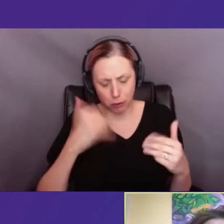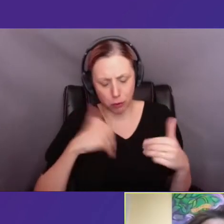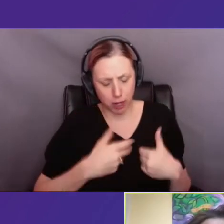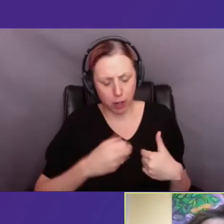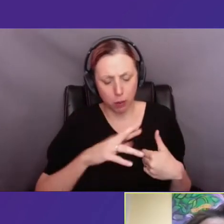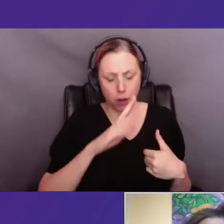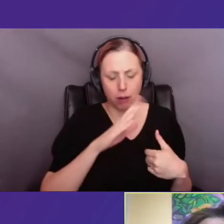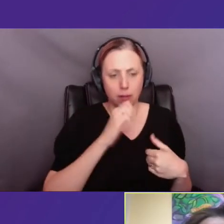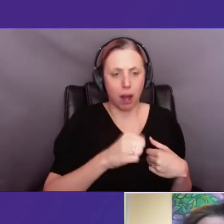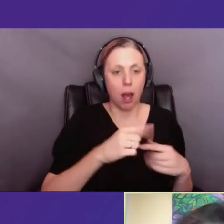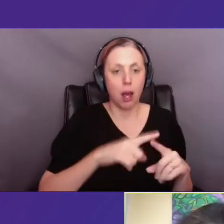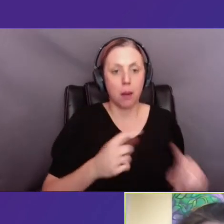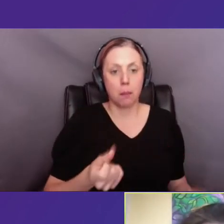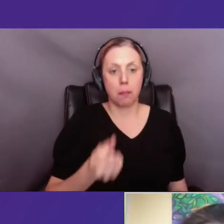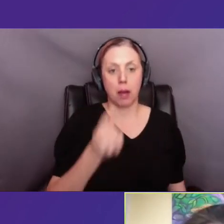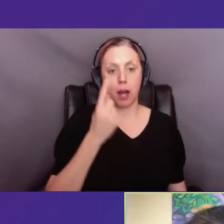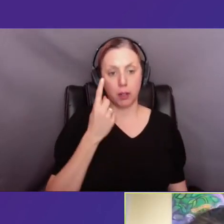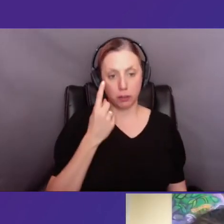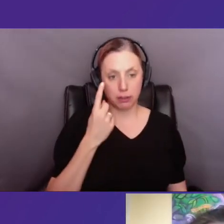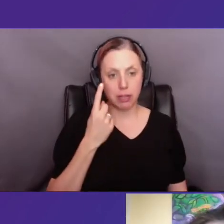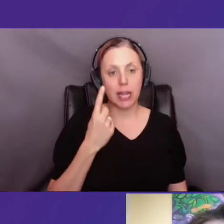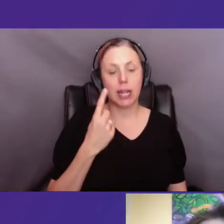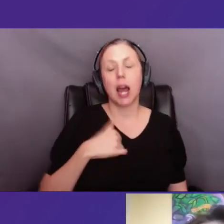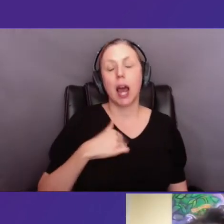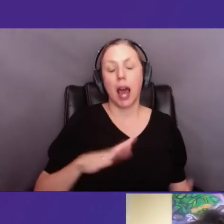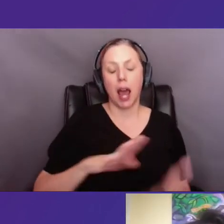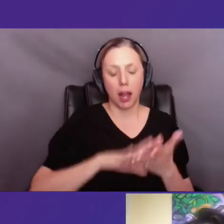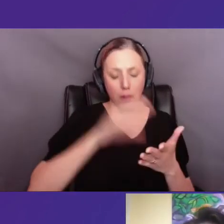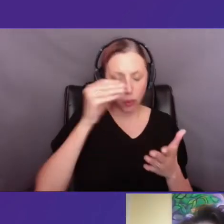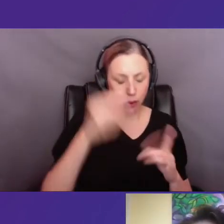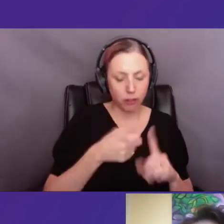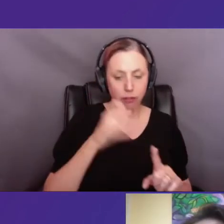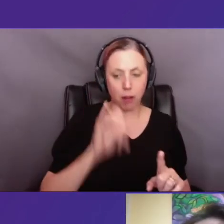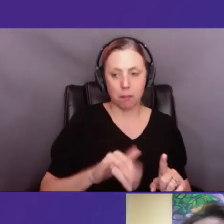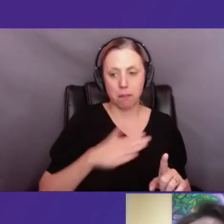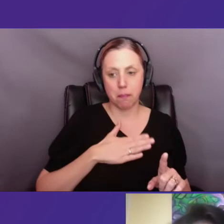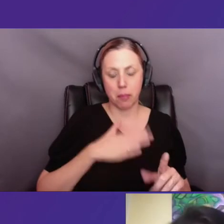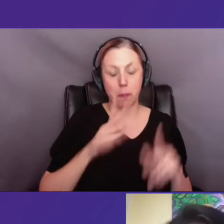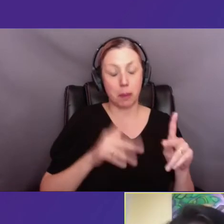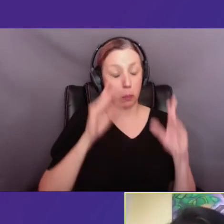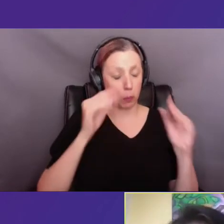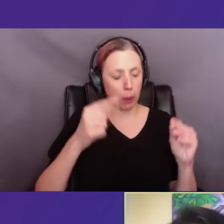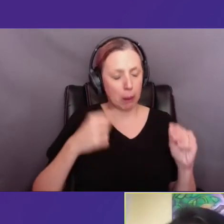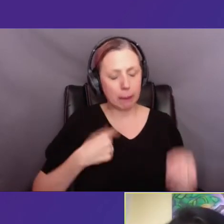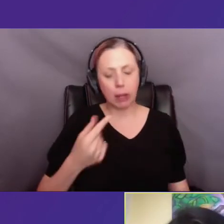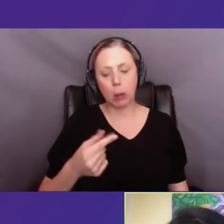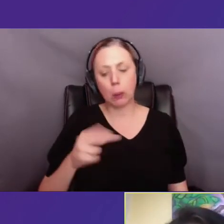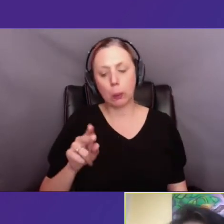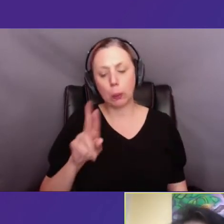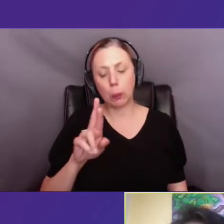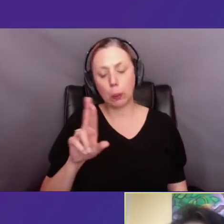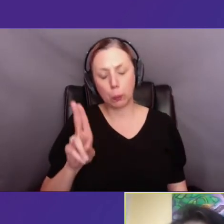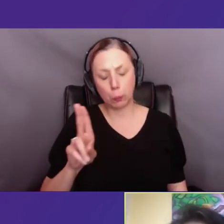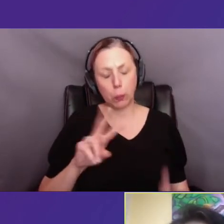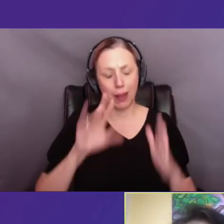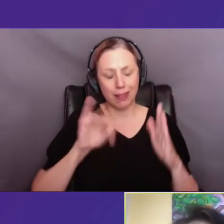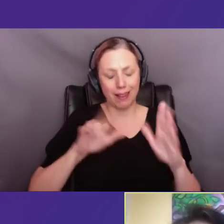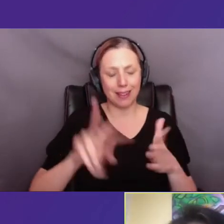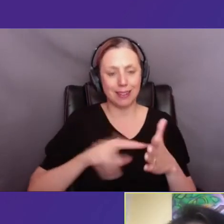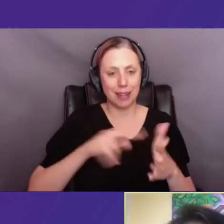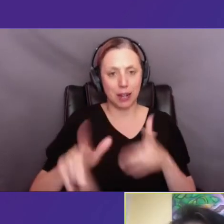is dance is bigger than me. So if I'm to be of service in this field,